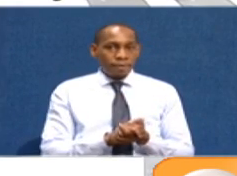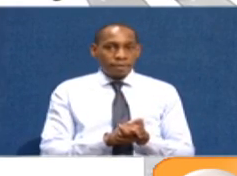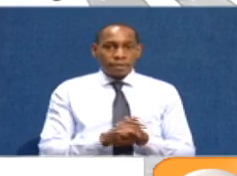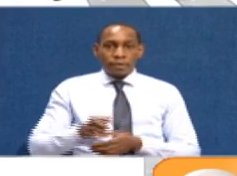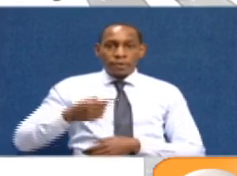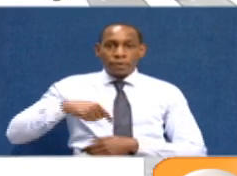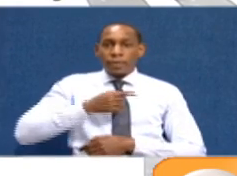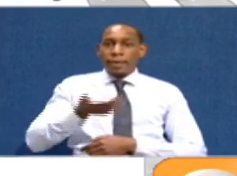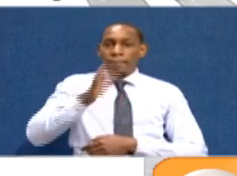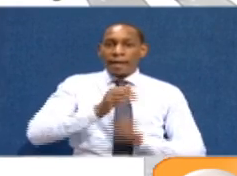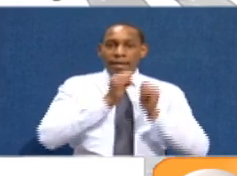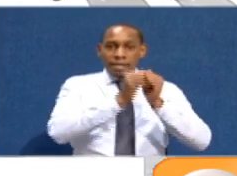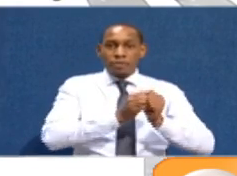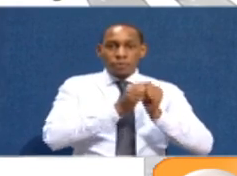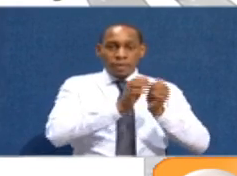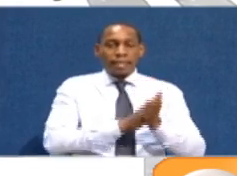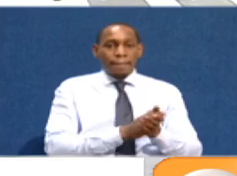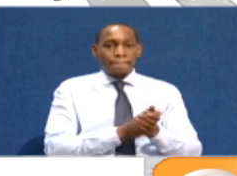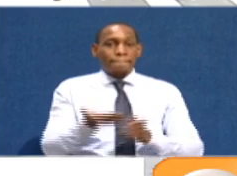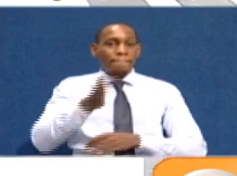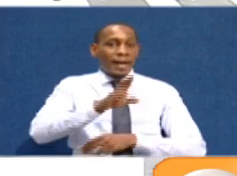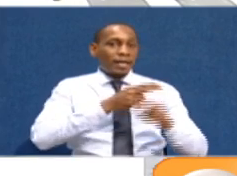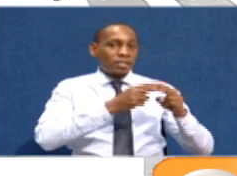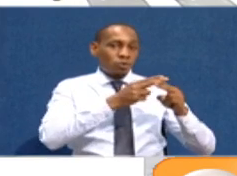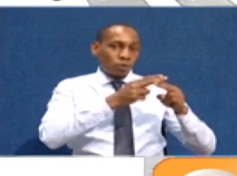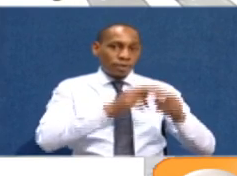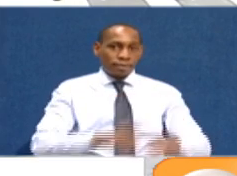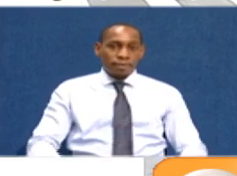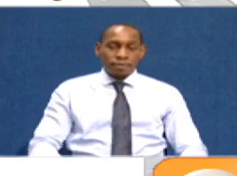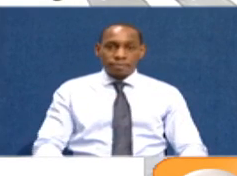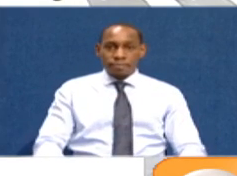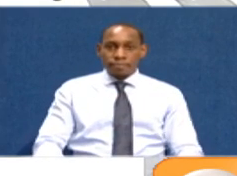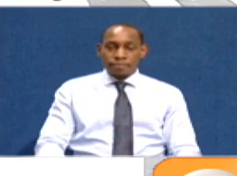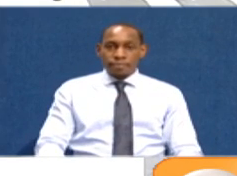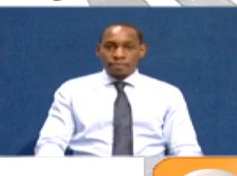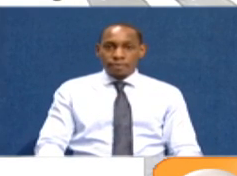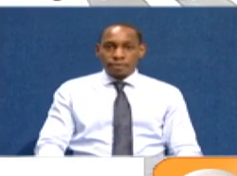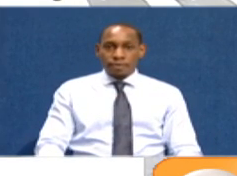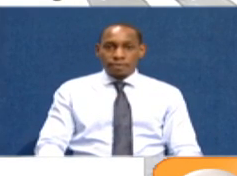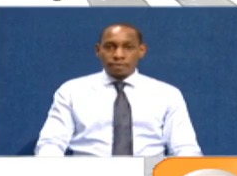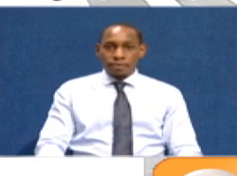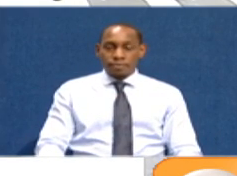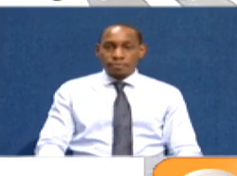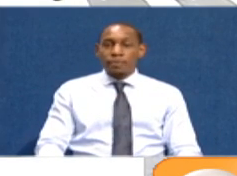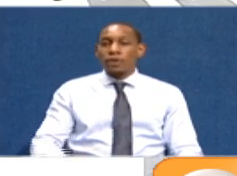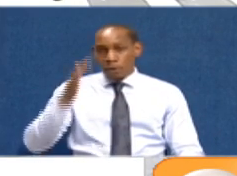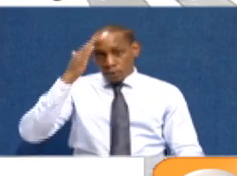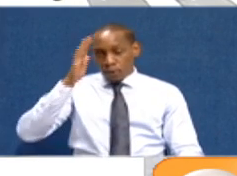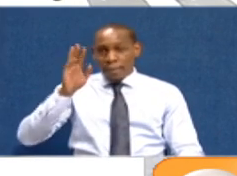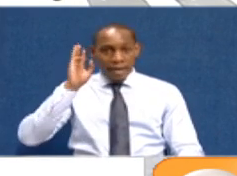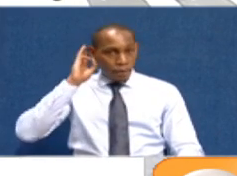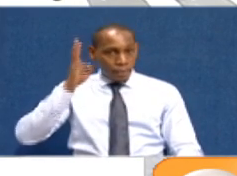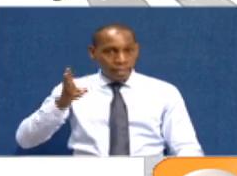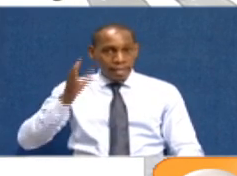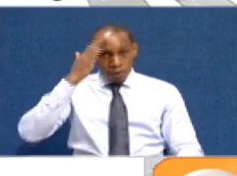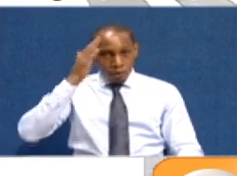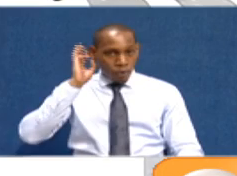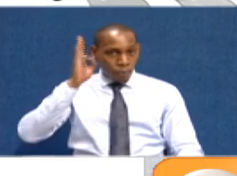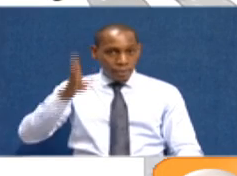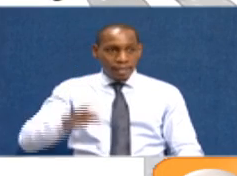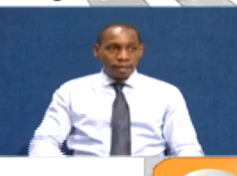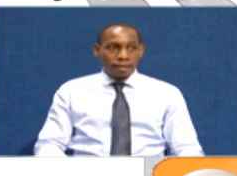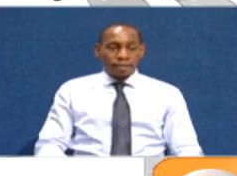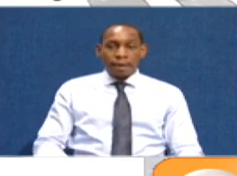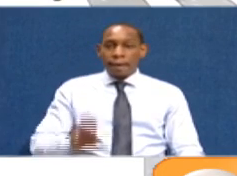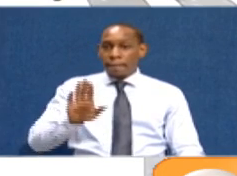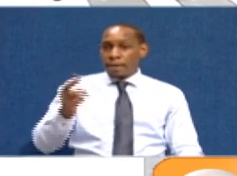We're coming back together. Yeah. Fantastic. But we'll be back soon. Yeah. I like it here a lot. Yeah. I know you will. Yeah. Mm-hmm. I know you will. Guys, you